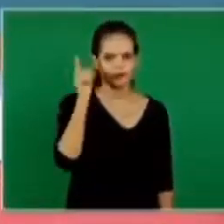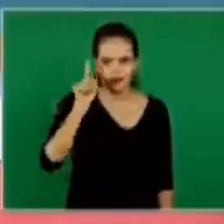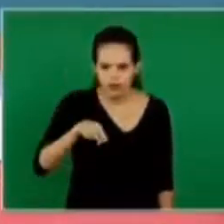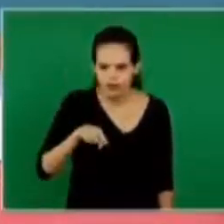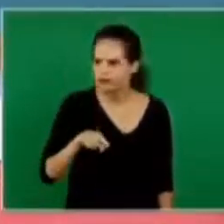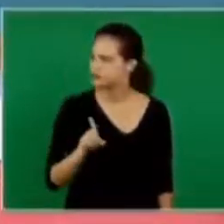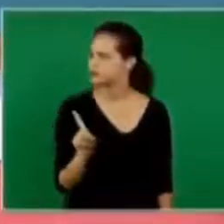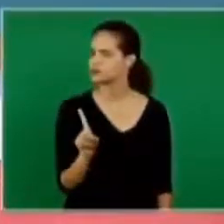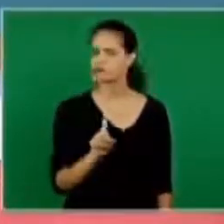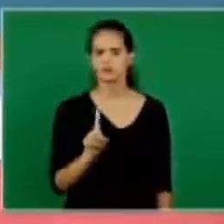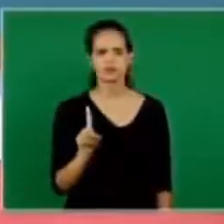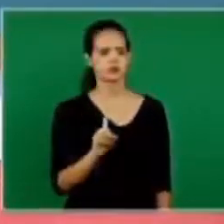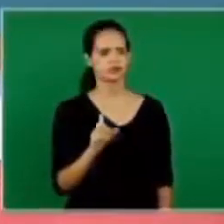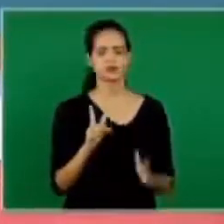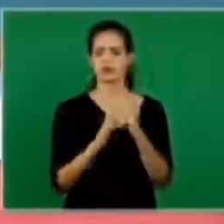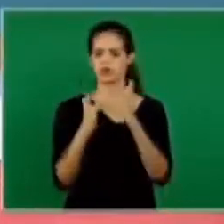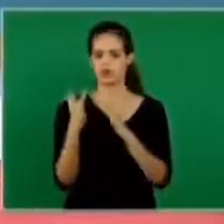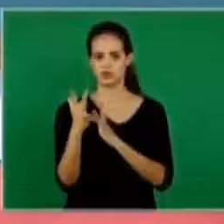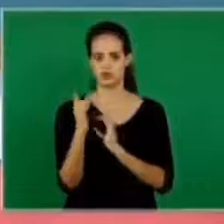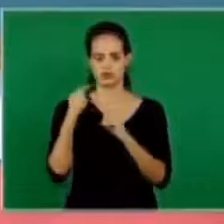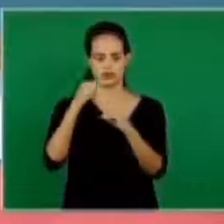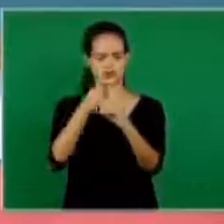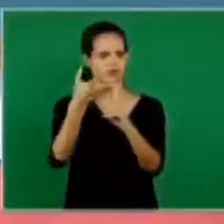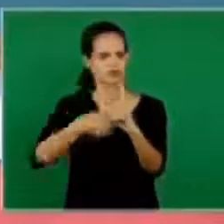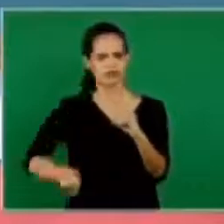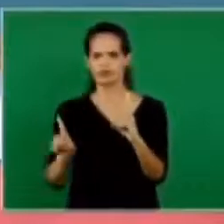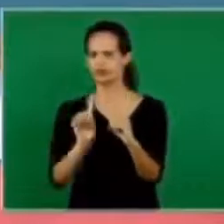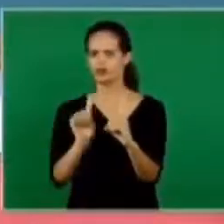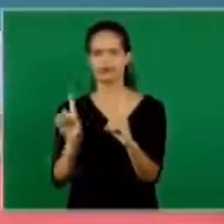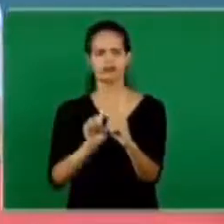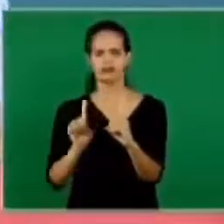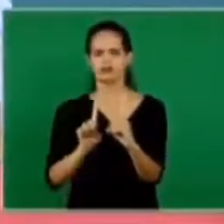You need to receive the blessing of the Spirit, and Jesus didn't accept it.